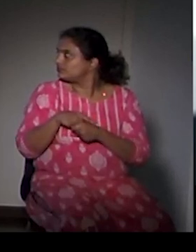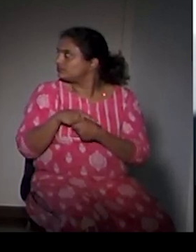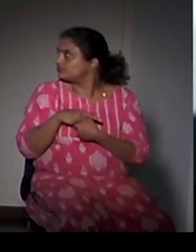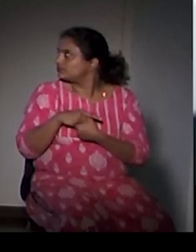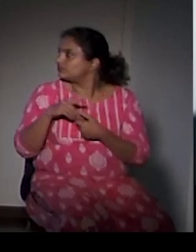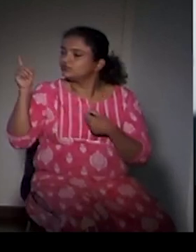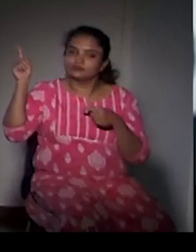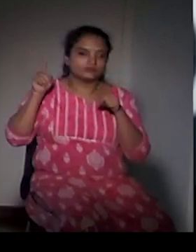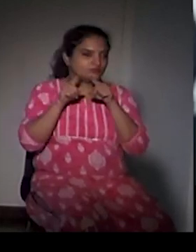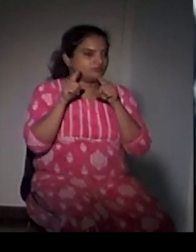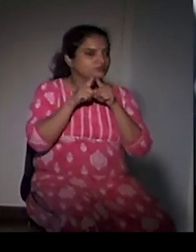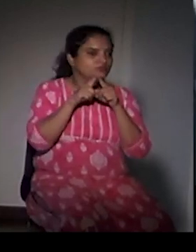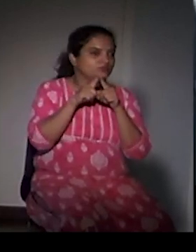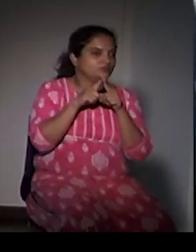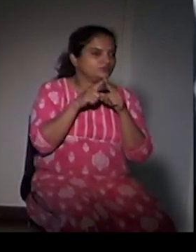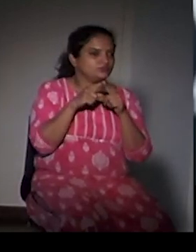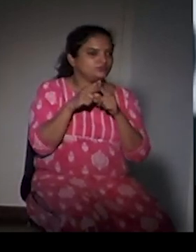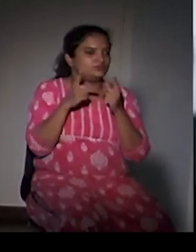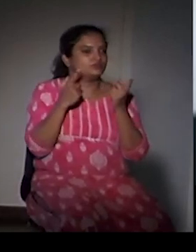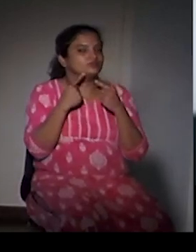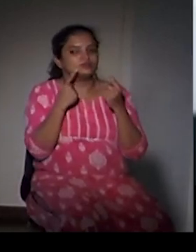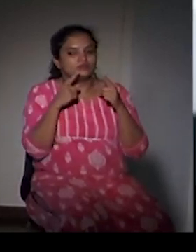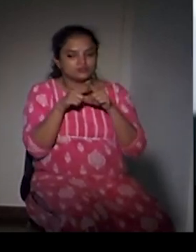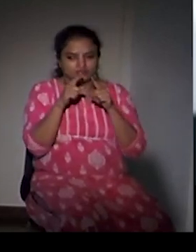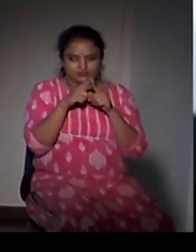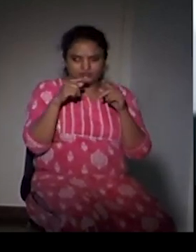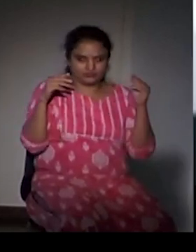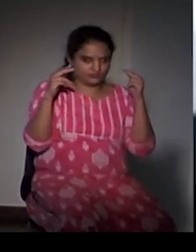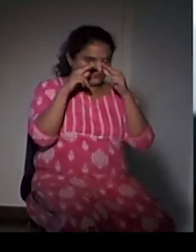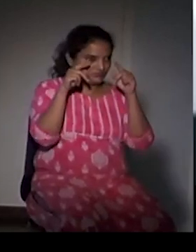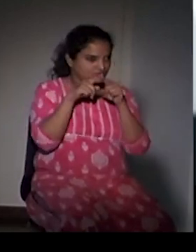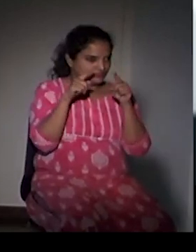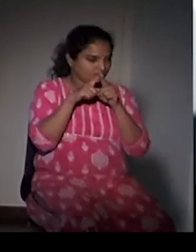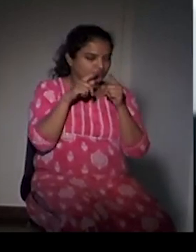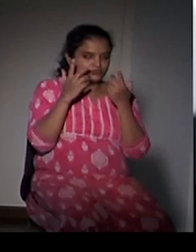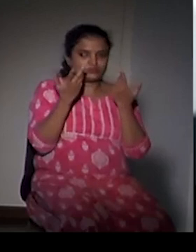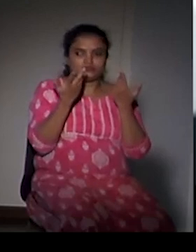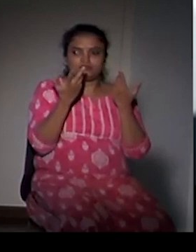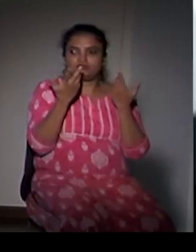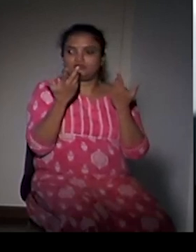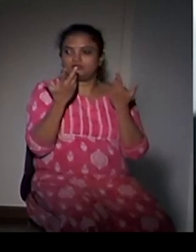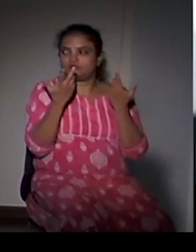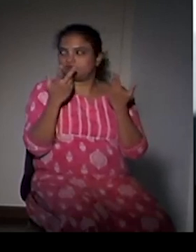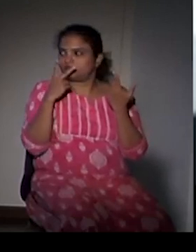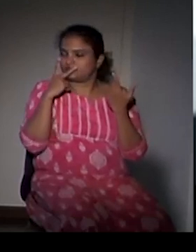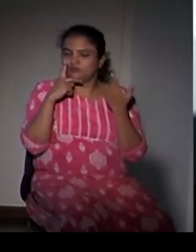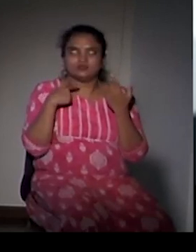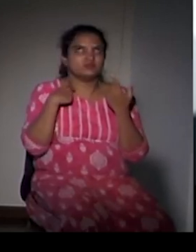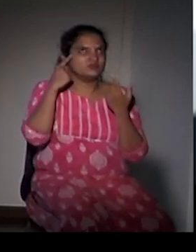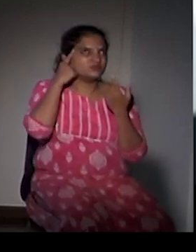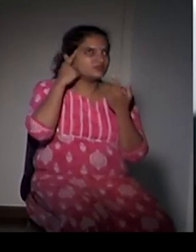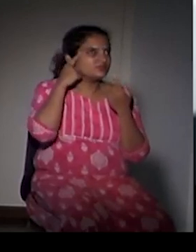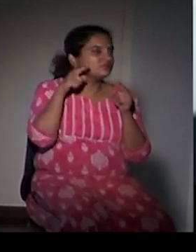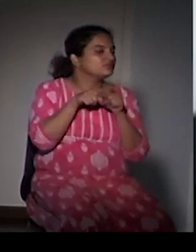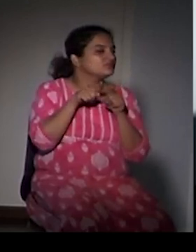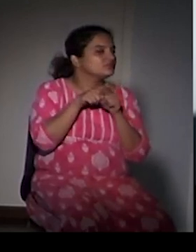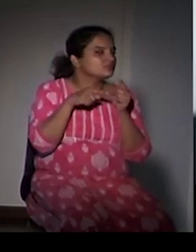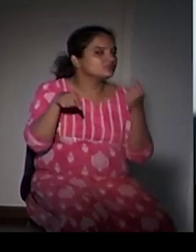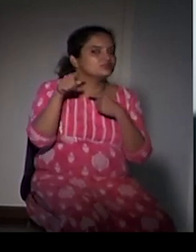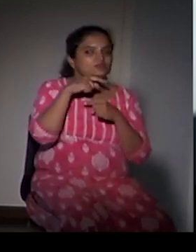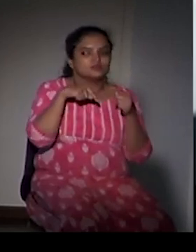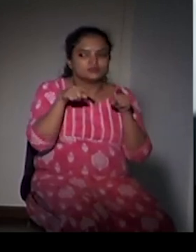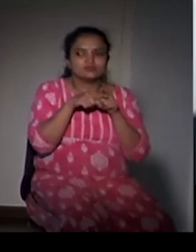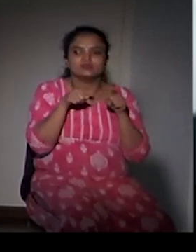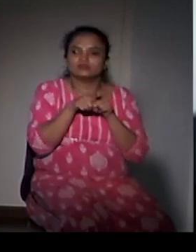subtitle to the talk was A Vanishing Legacy. And I mean, I don't want to be too gloomy, but it is it